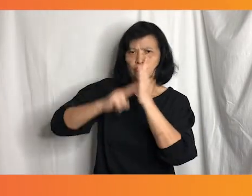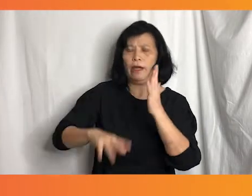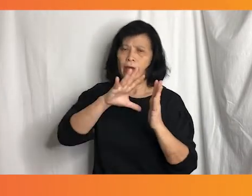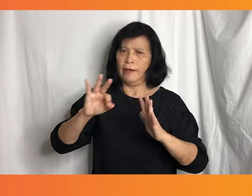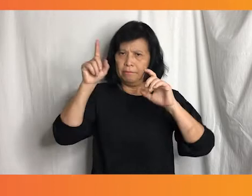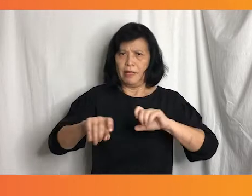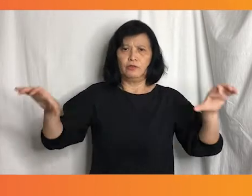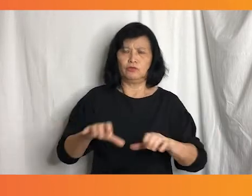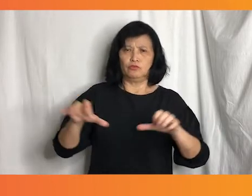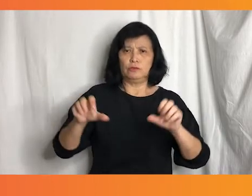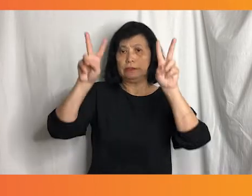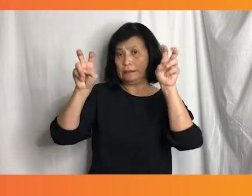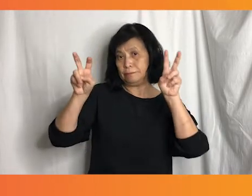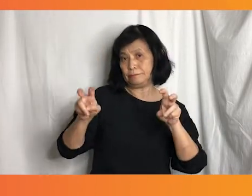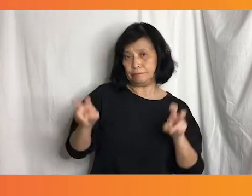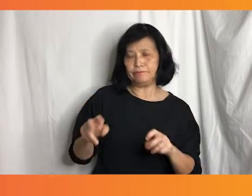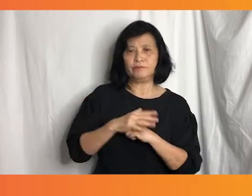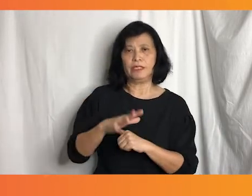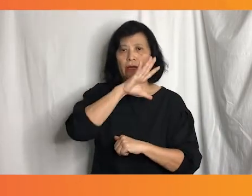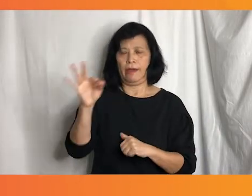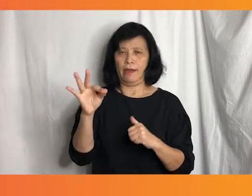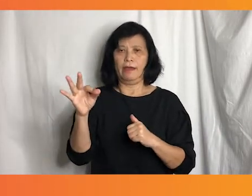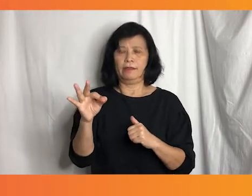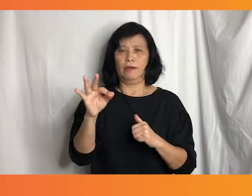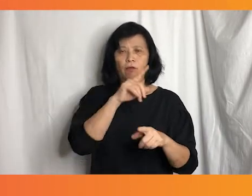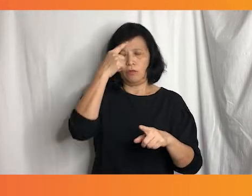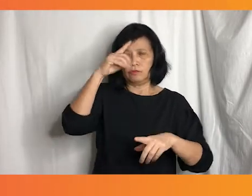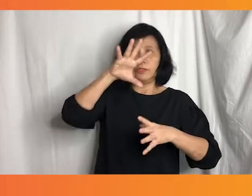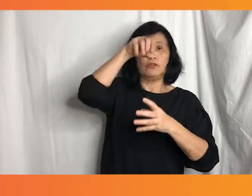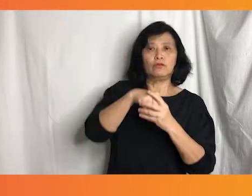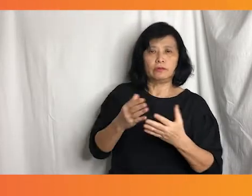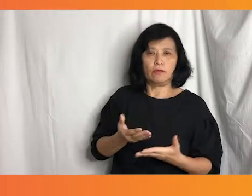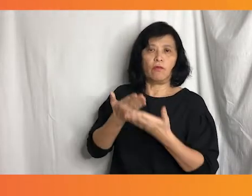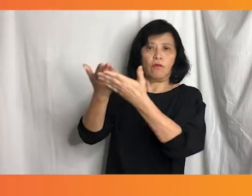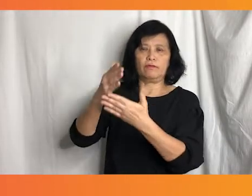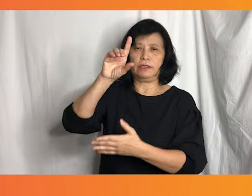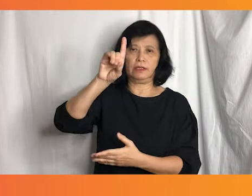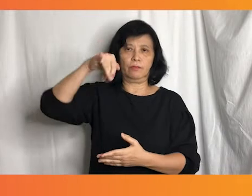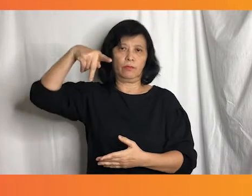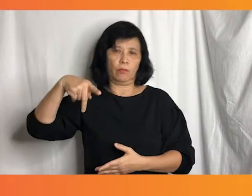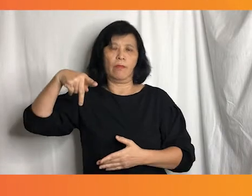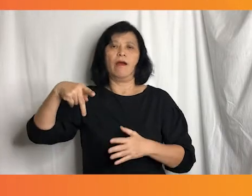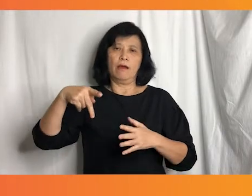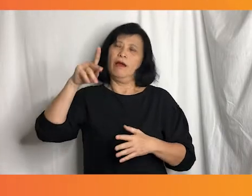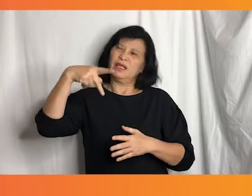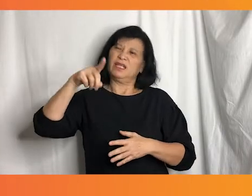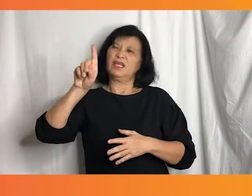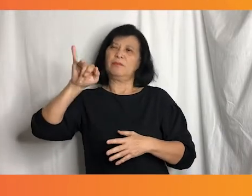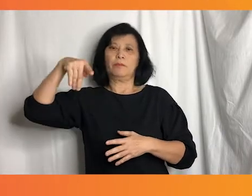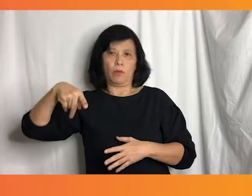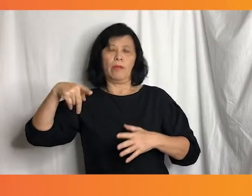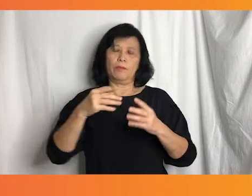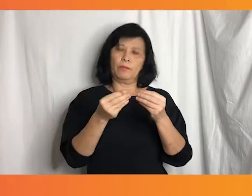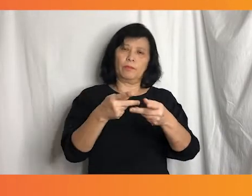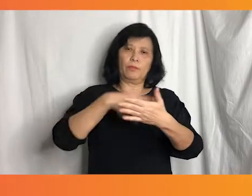what you say, to do this subject, and it leads into the offer of the diploma program. Okay, so very